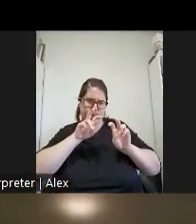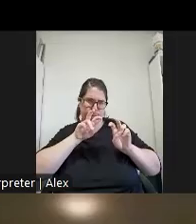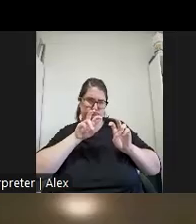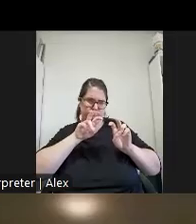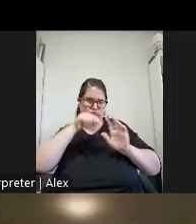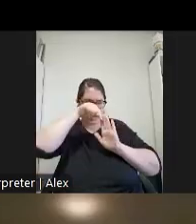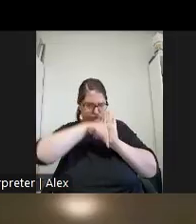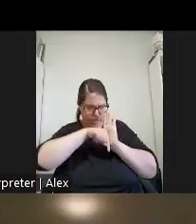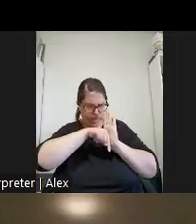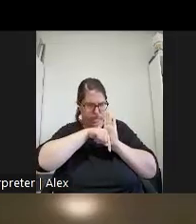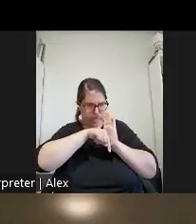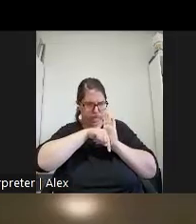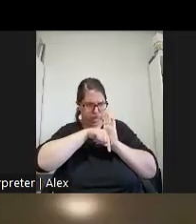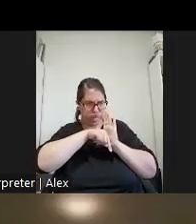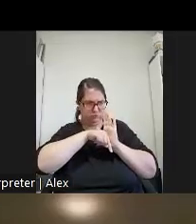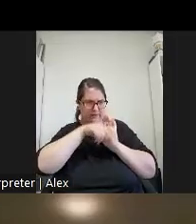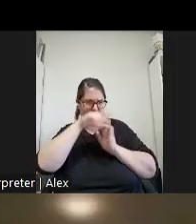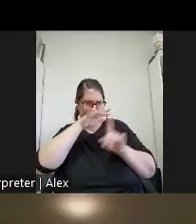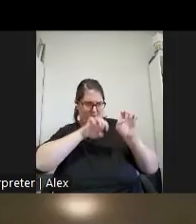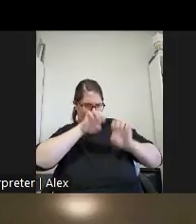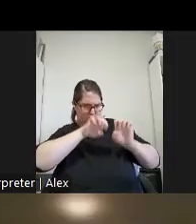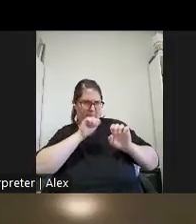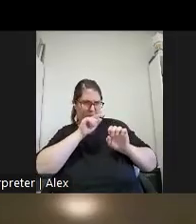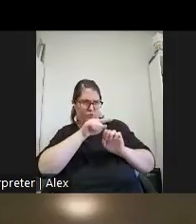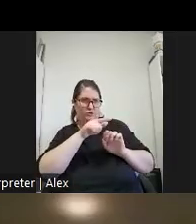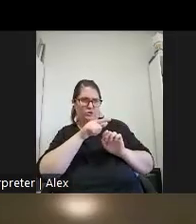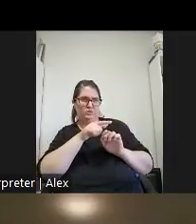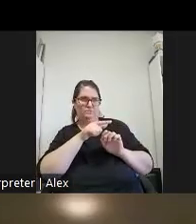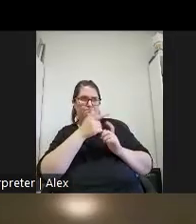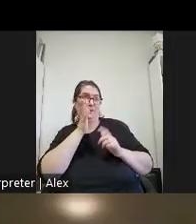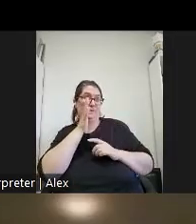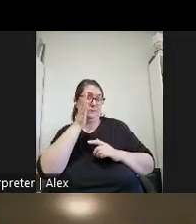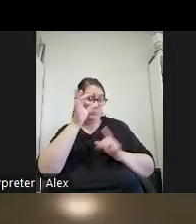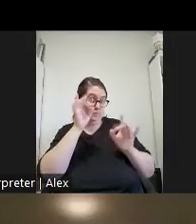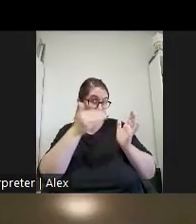evaluation of the risk of future violence that survivors may be facing.